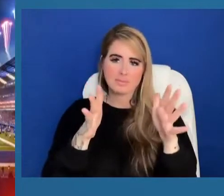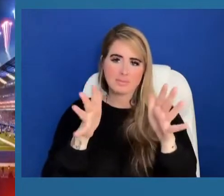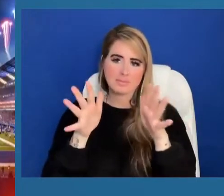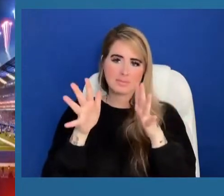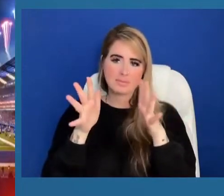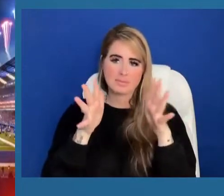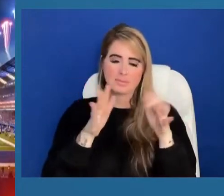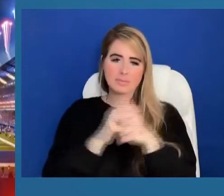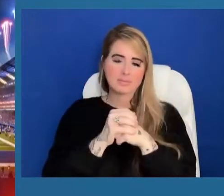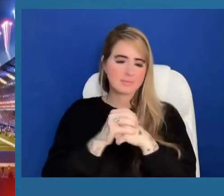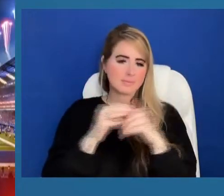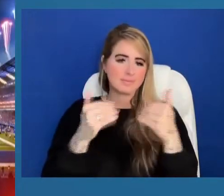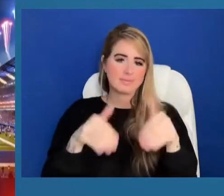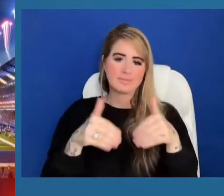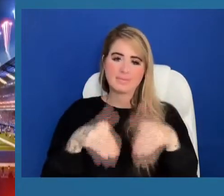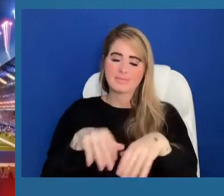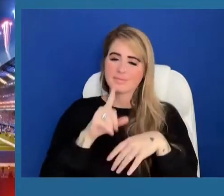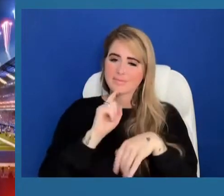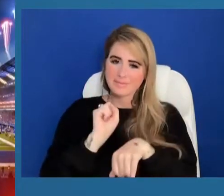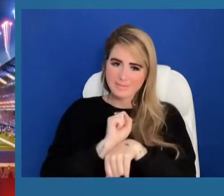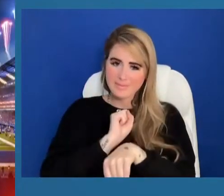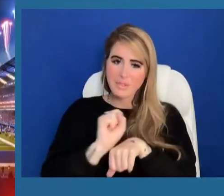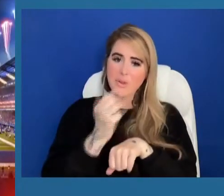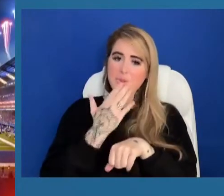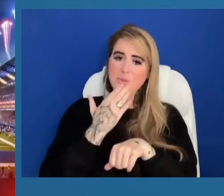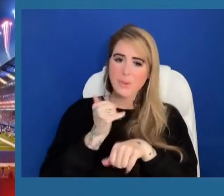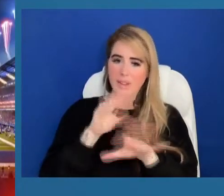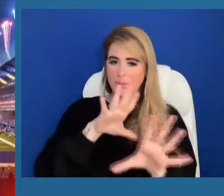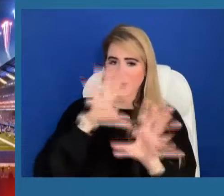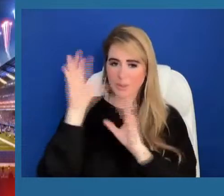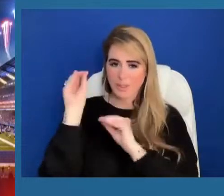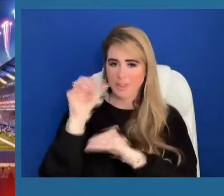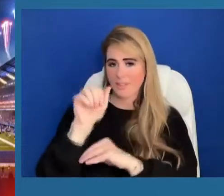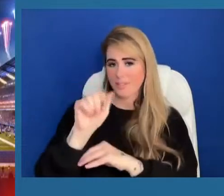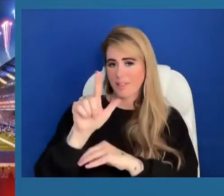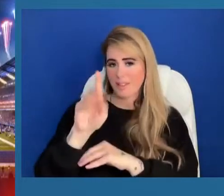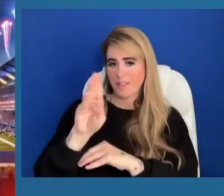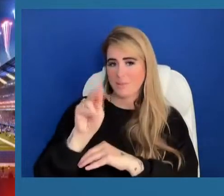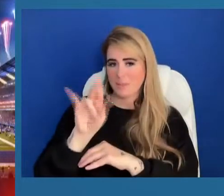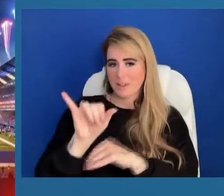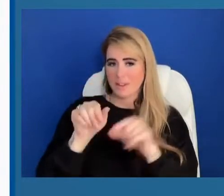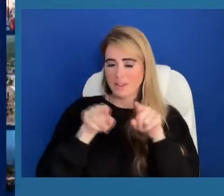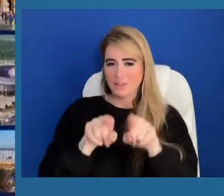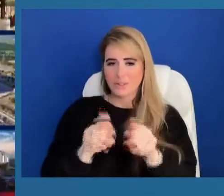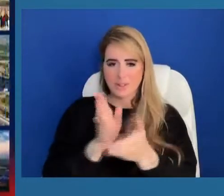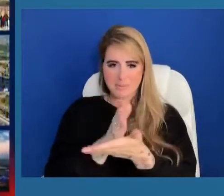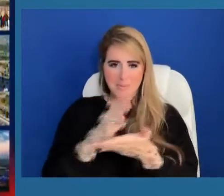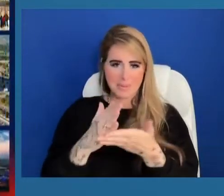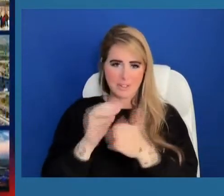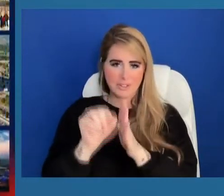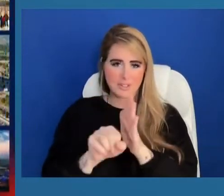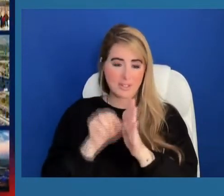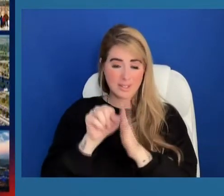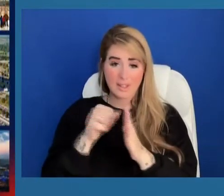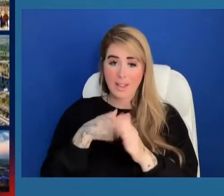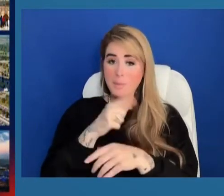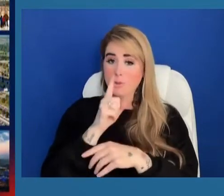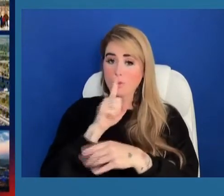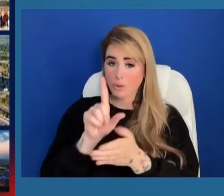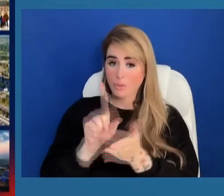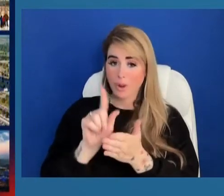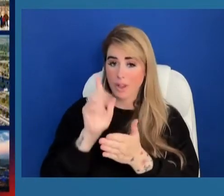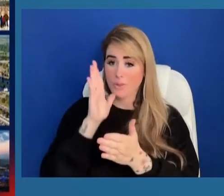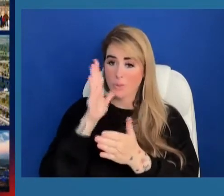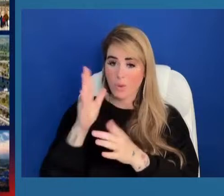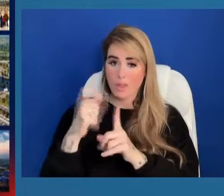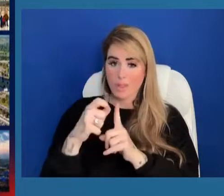Oh, how sweet it is to have left Albany during budget season. And I'm sure the press will give me a hard time,